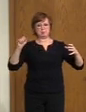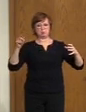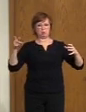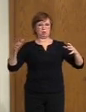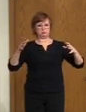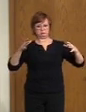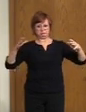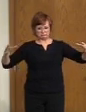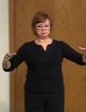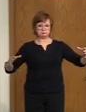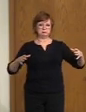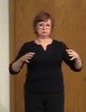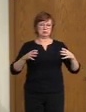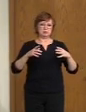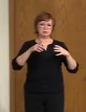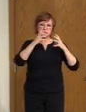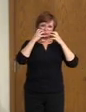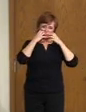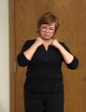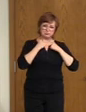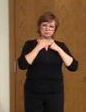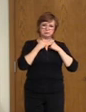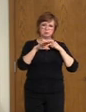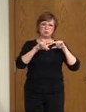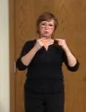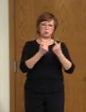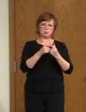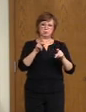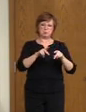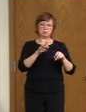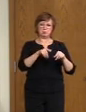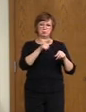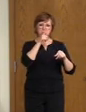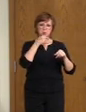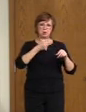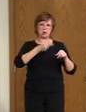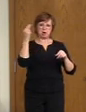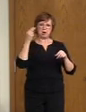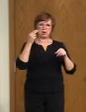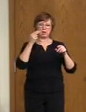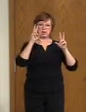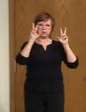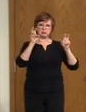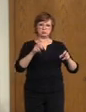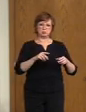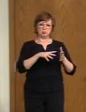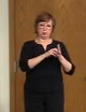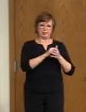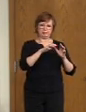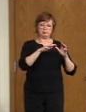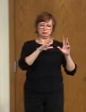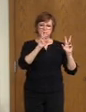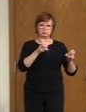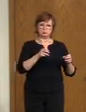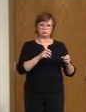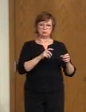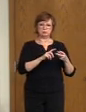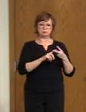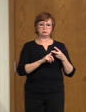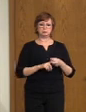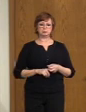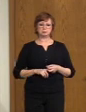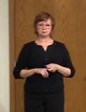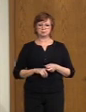to some extent the most vulnerable, and then as vaccination starts in the community, starting with 80 plus in the community, and then